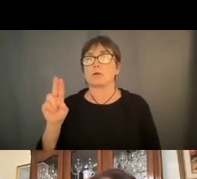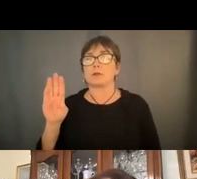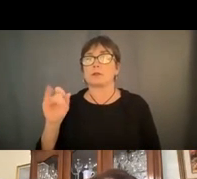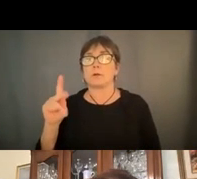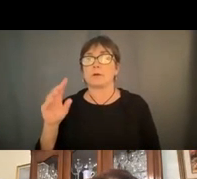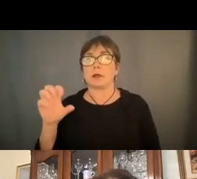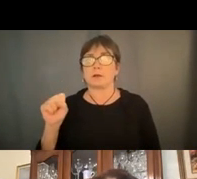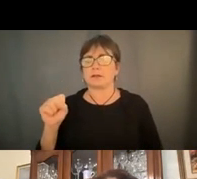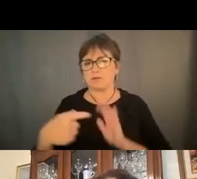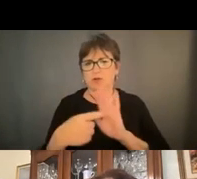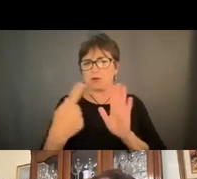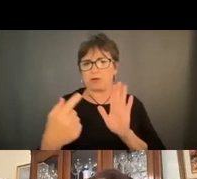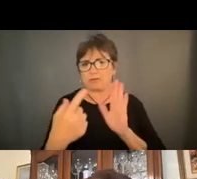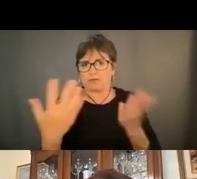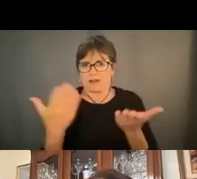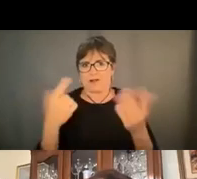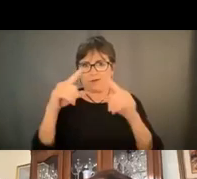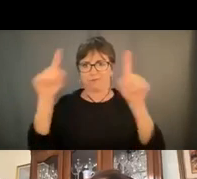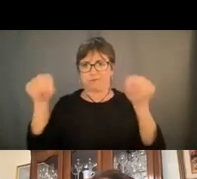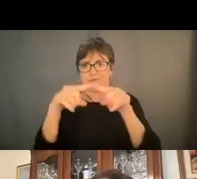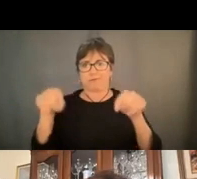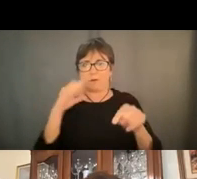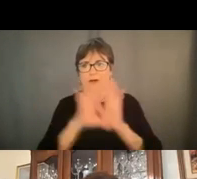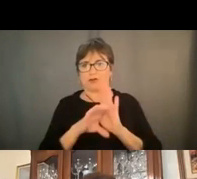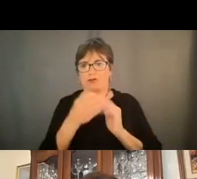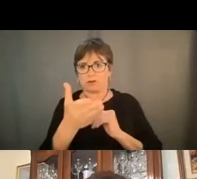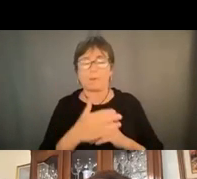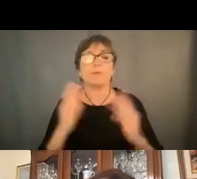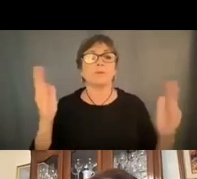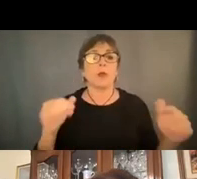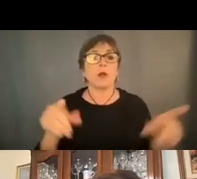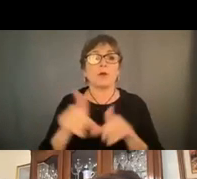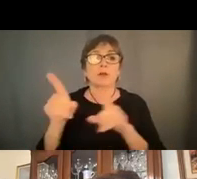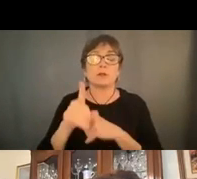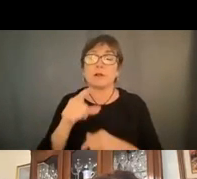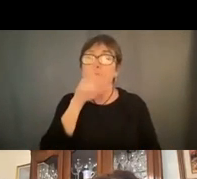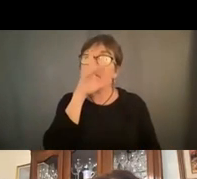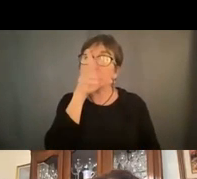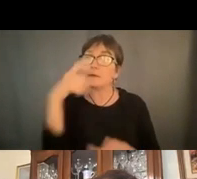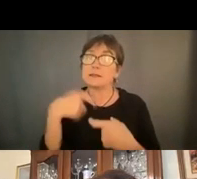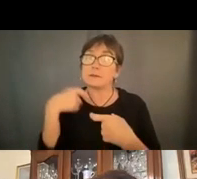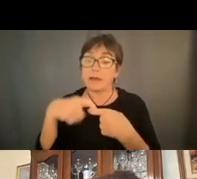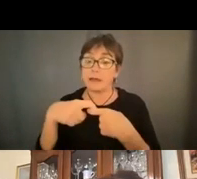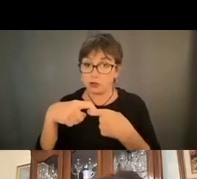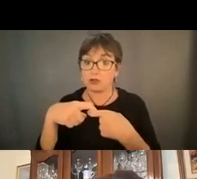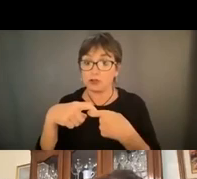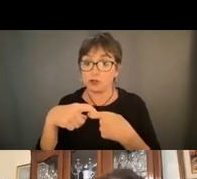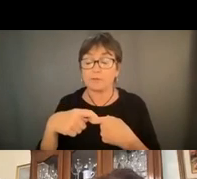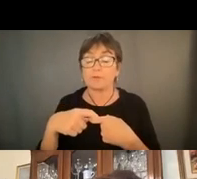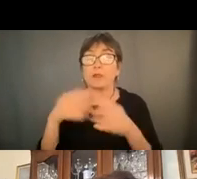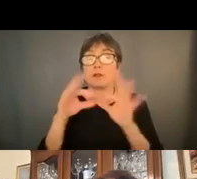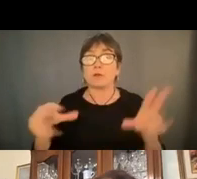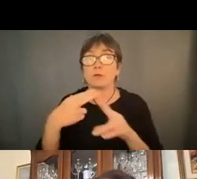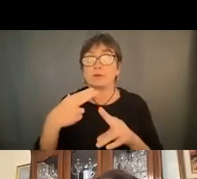here. Okay. We also have interpretation to Spanish. So tenemos a Guillermo